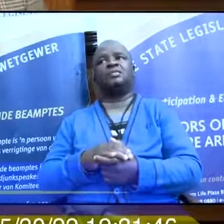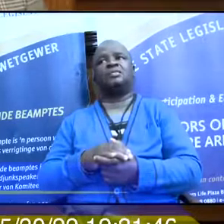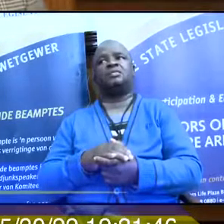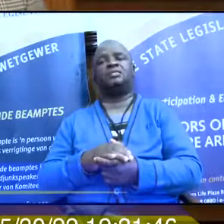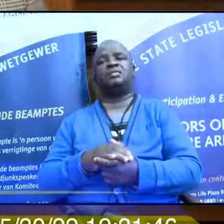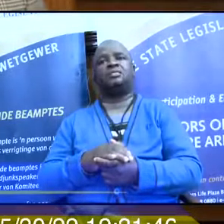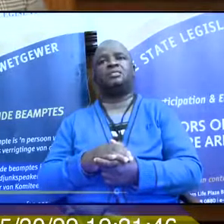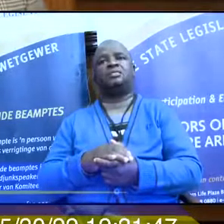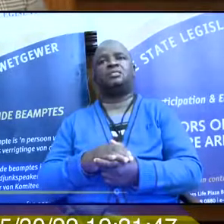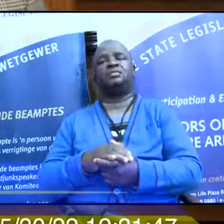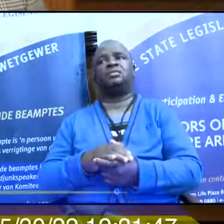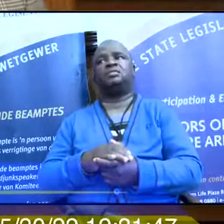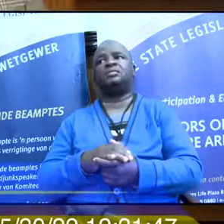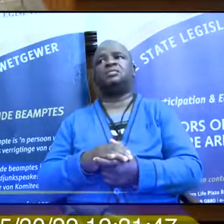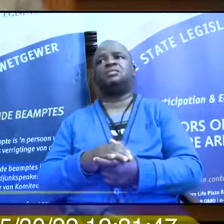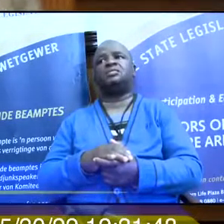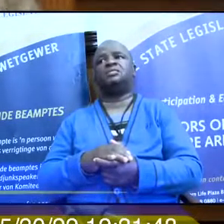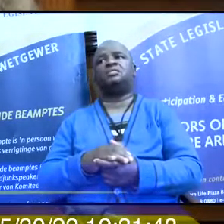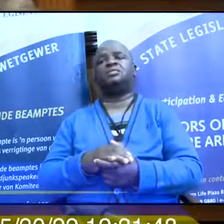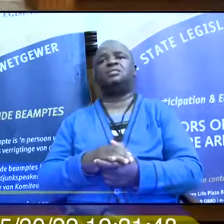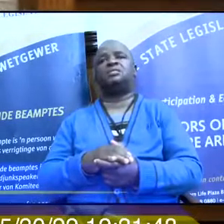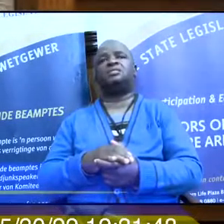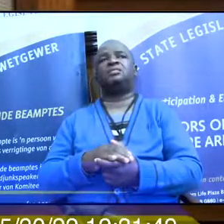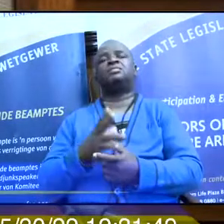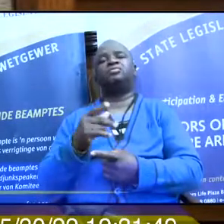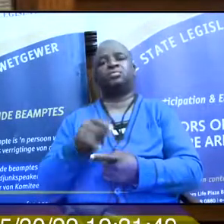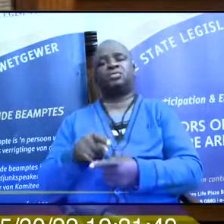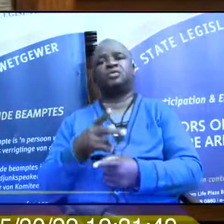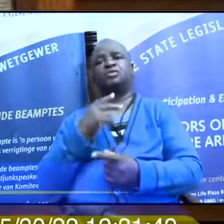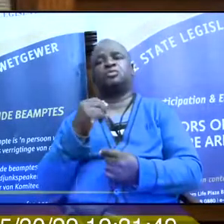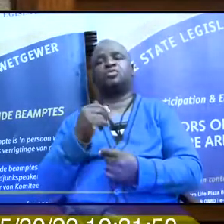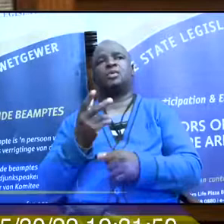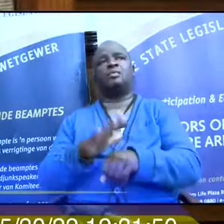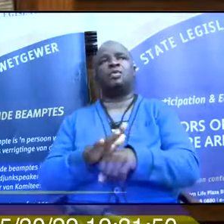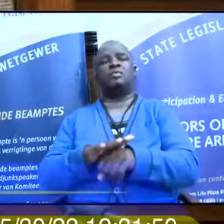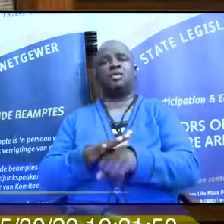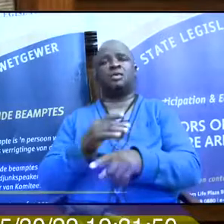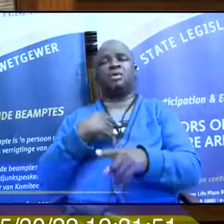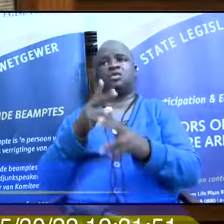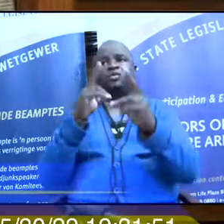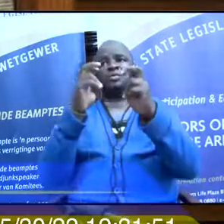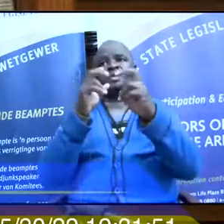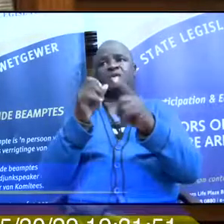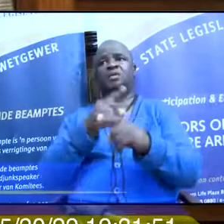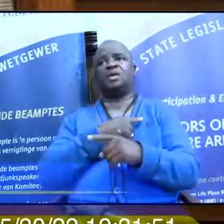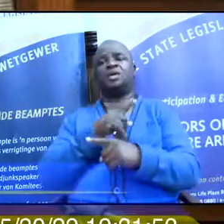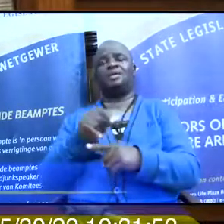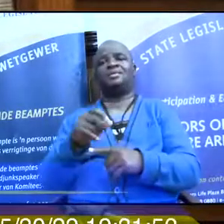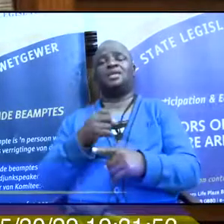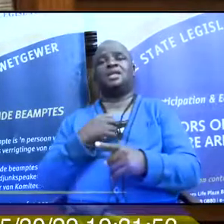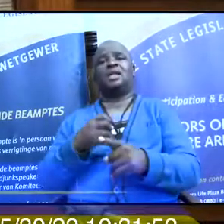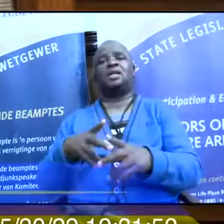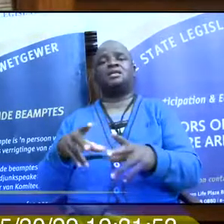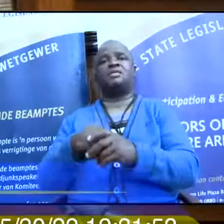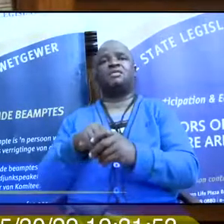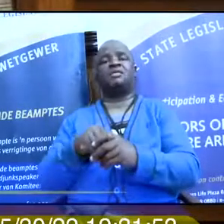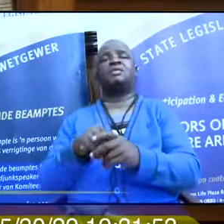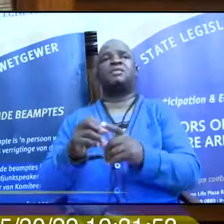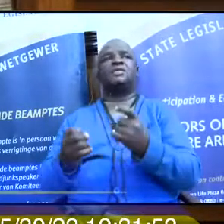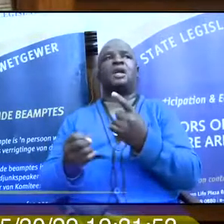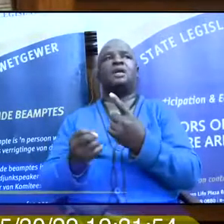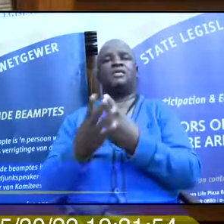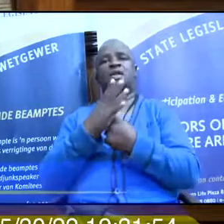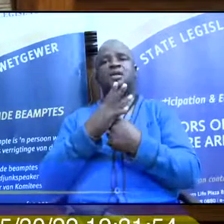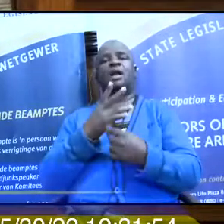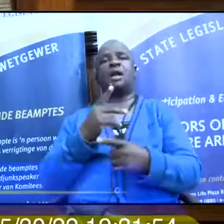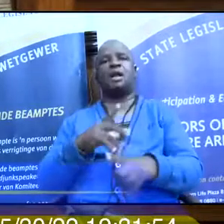to say merge on these topics precisely because you are directly affected by by by what has been identified as an engagement of